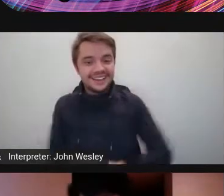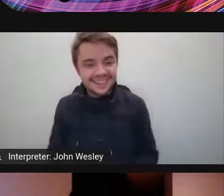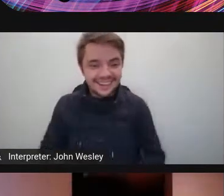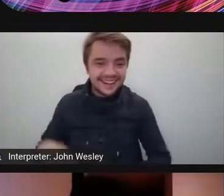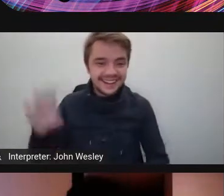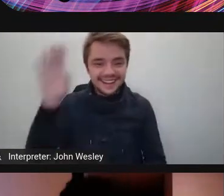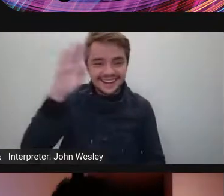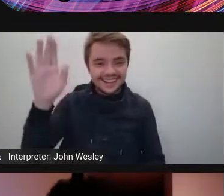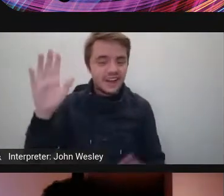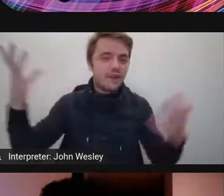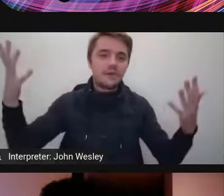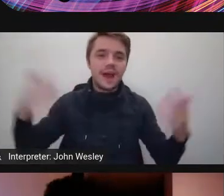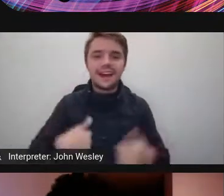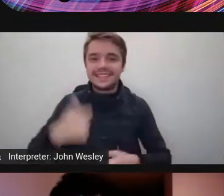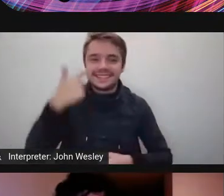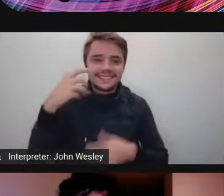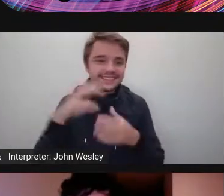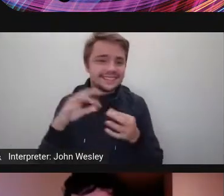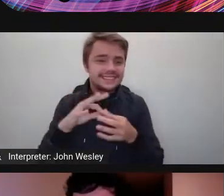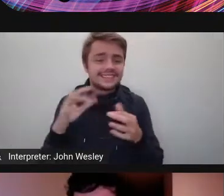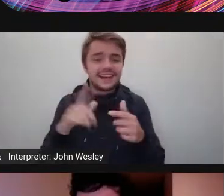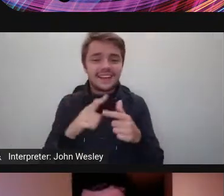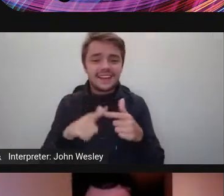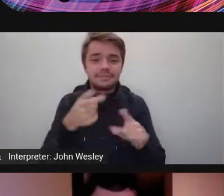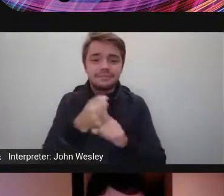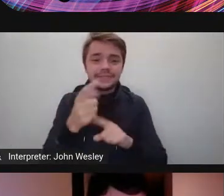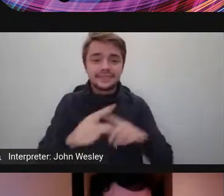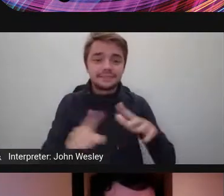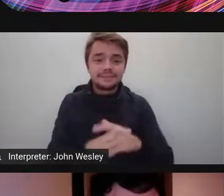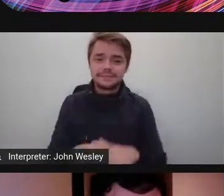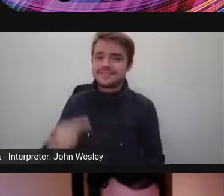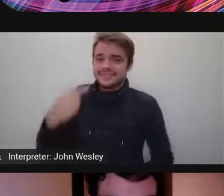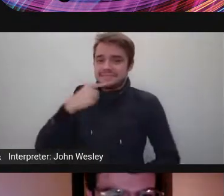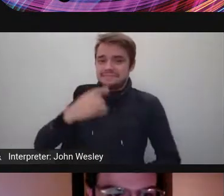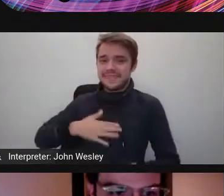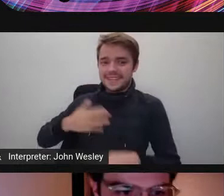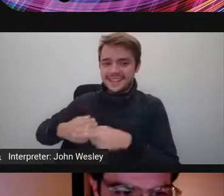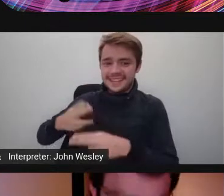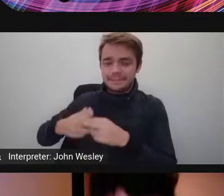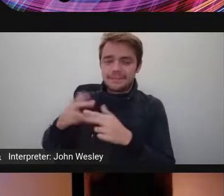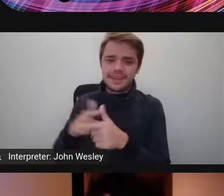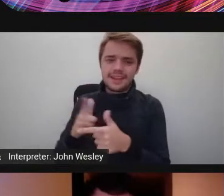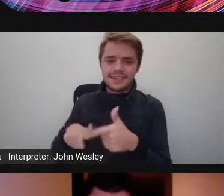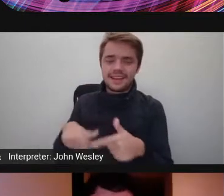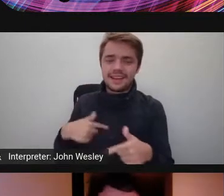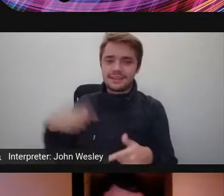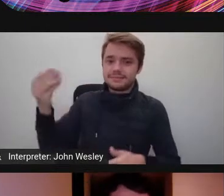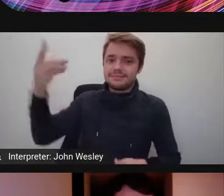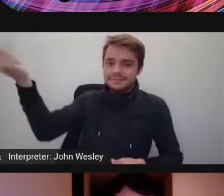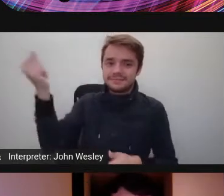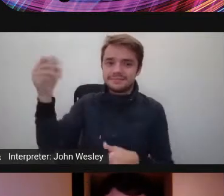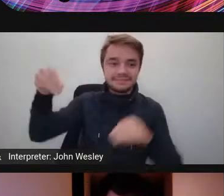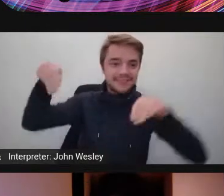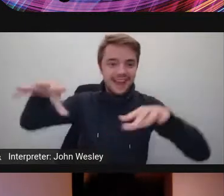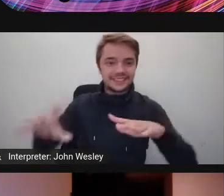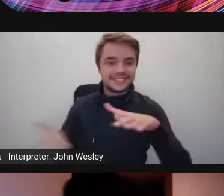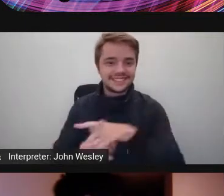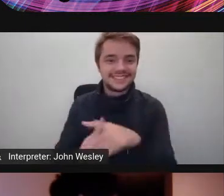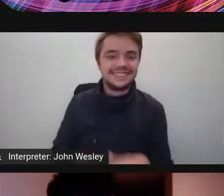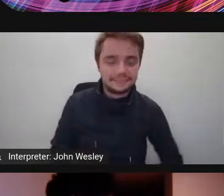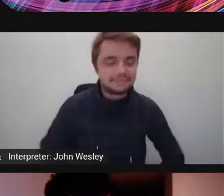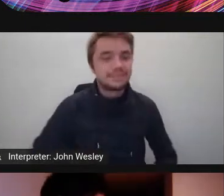just say it, and he appears. You need to say my name, I'm just here. I'm glad you could join